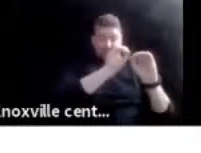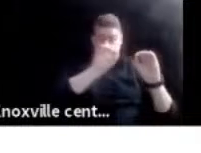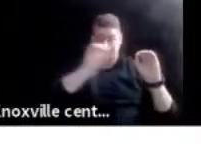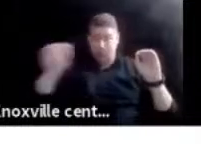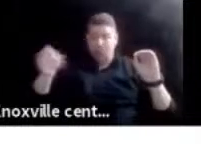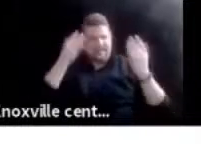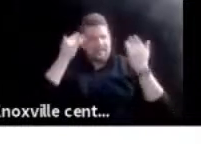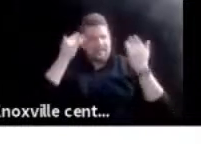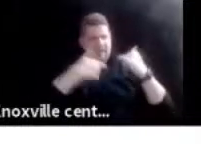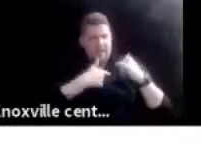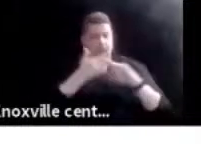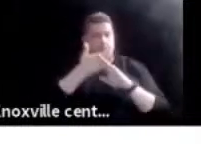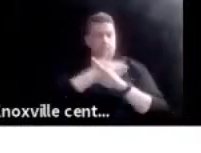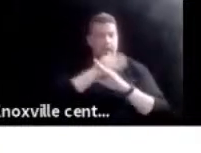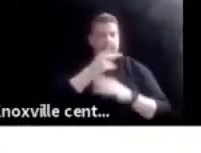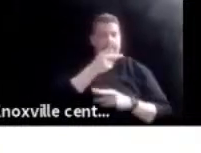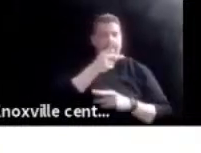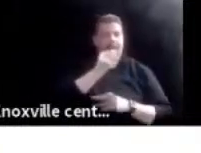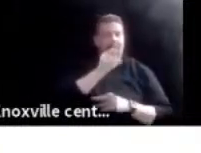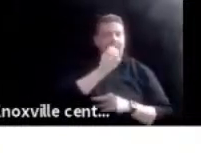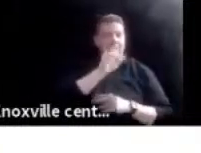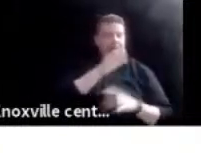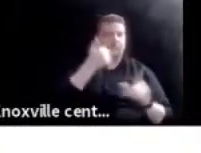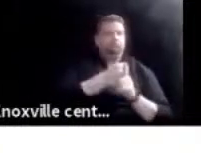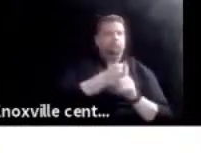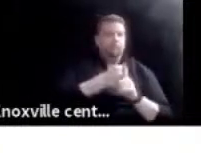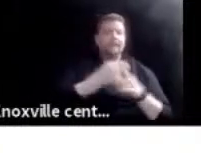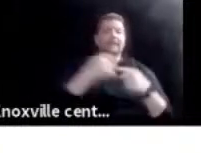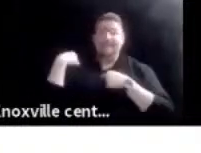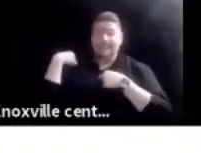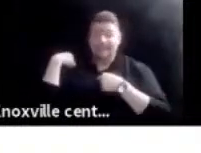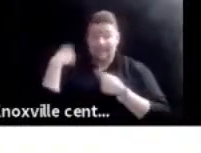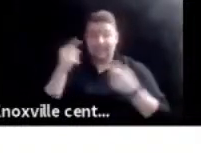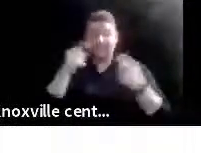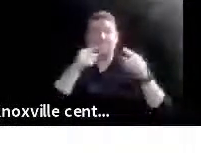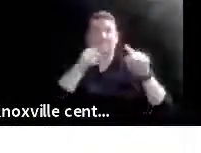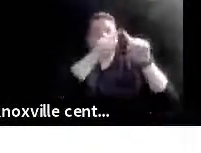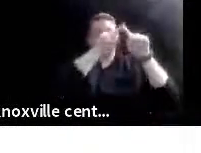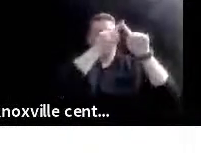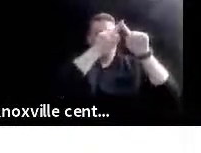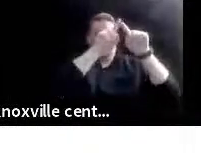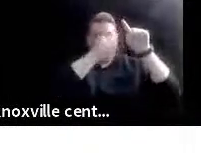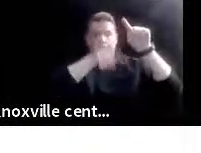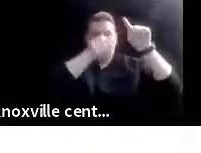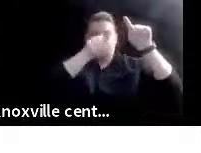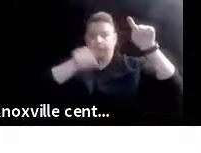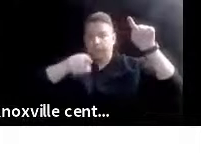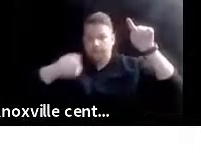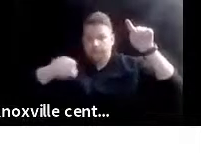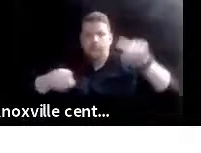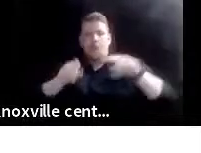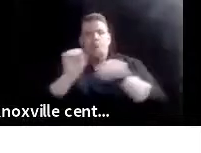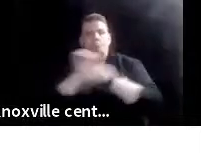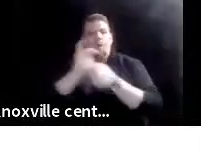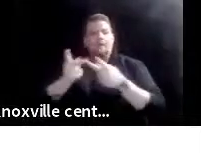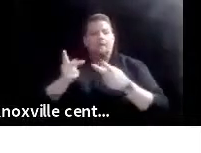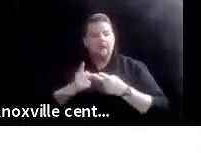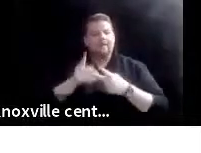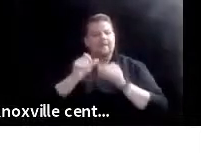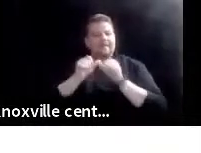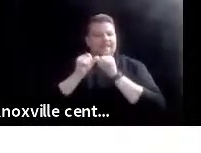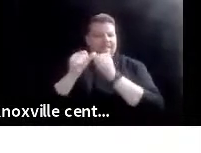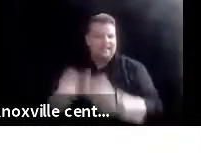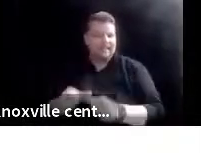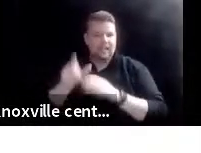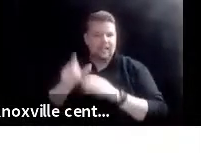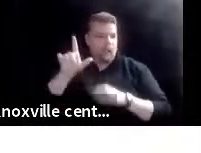based on pre-pandemic levels. Since the pandemic began, people's workplace mobility is consistently